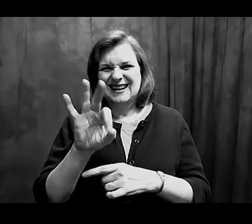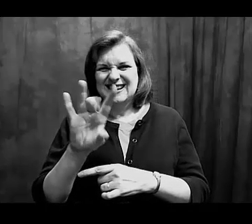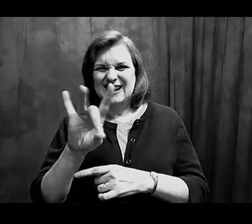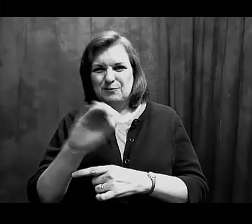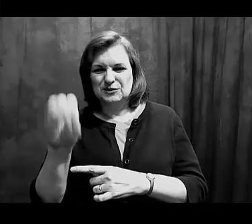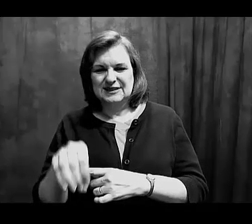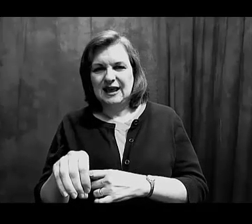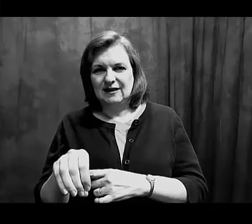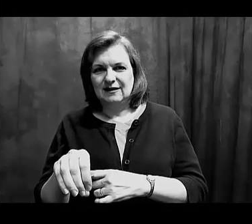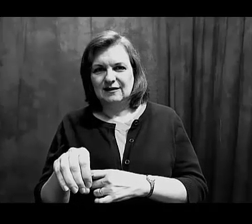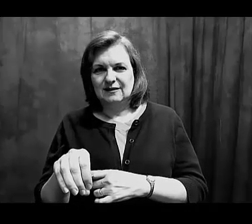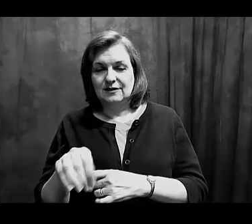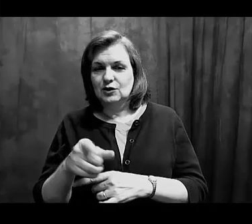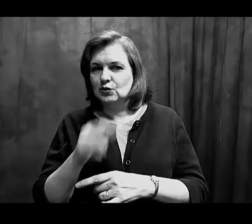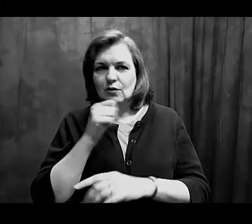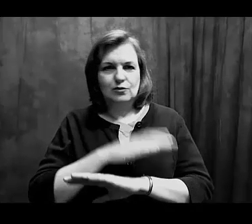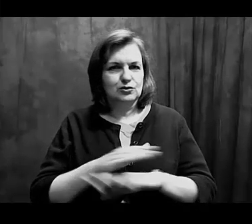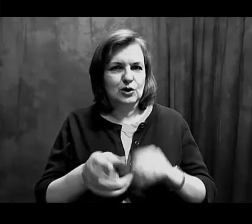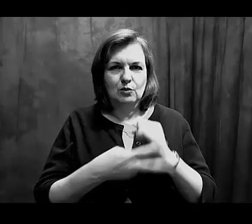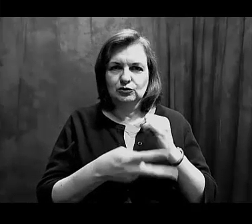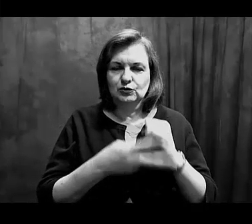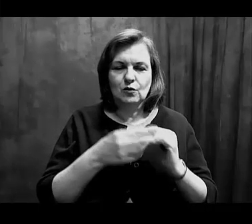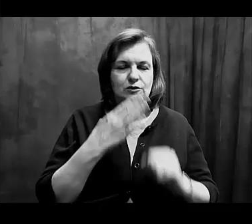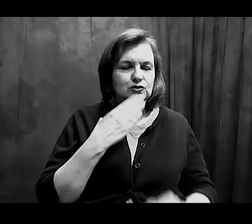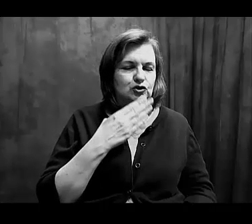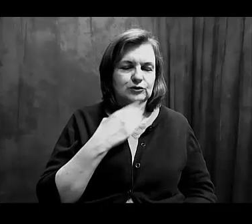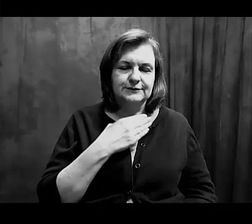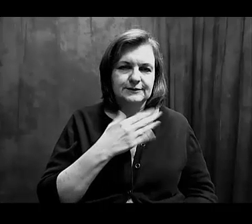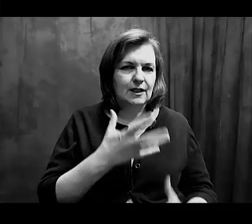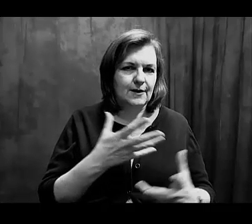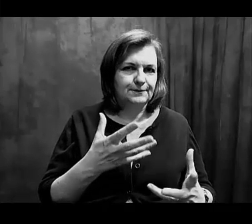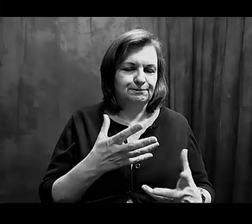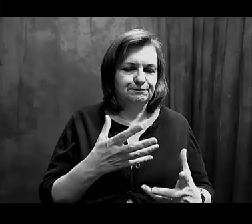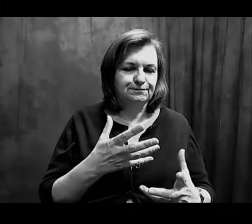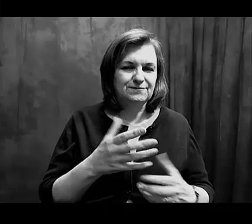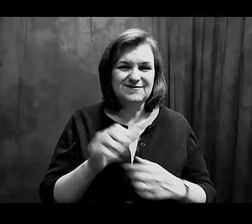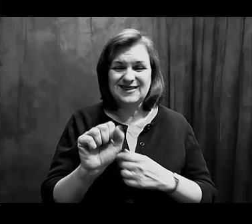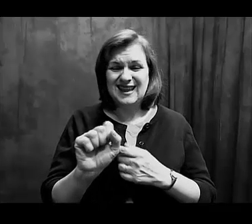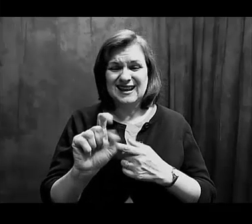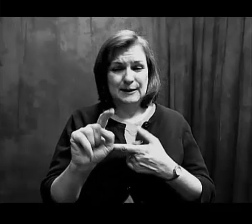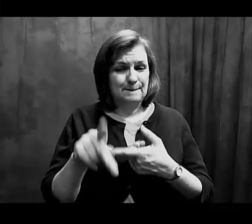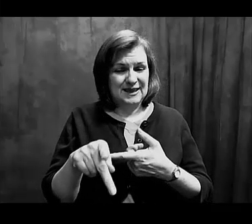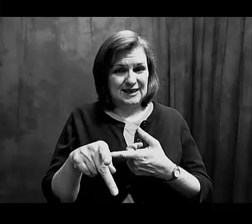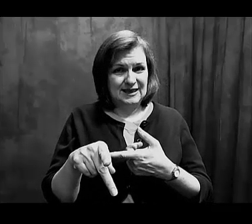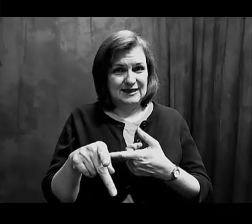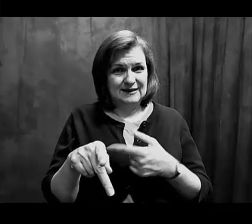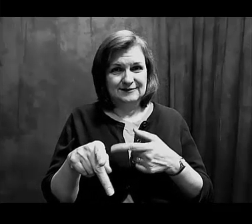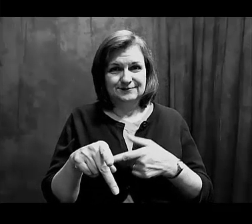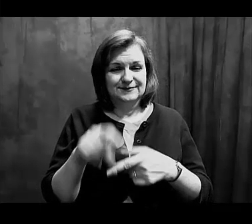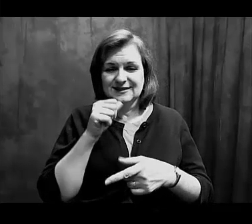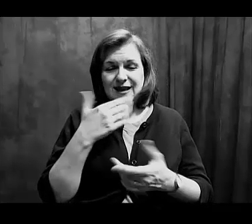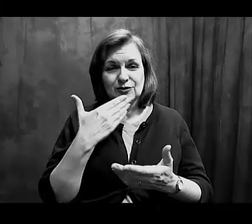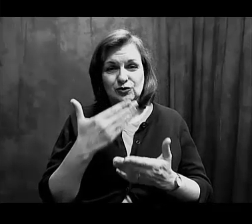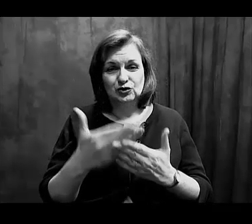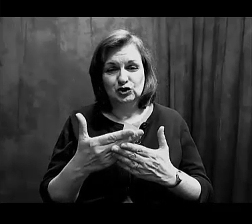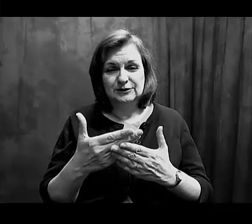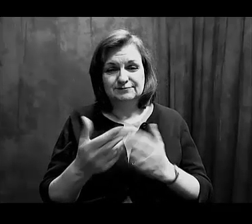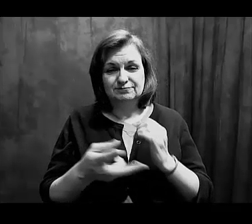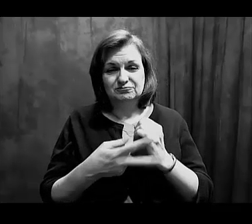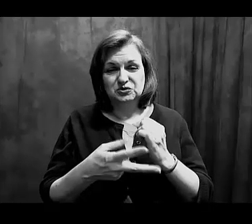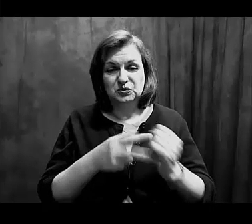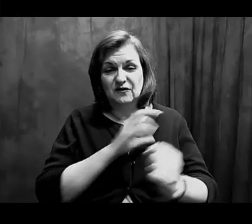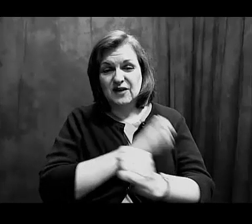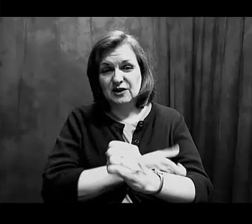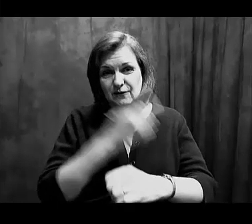energy reserves are fats. So you are not storing a lot of sugars, you store very little of sugars, and